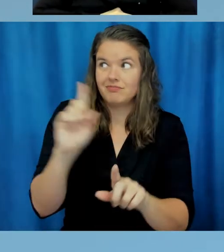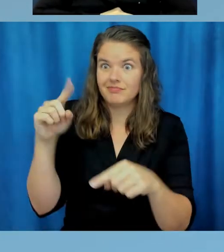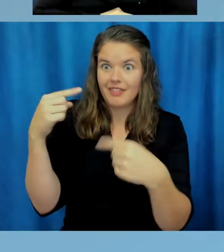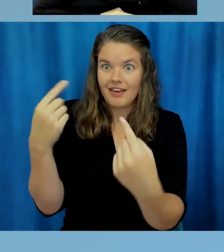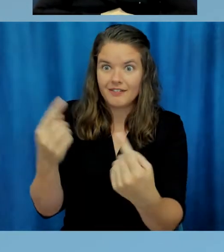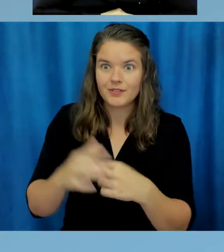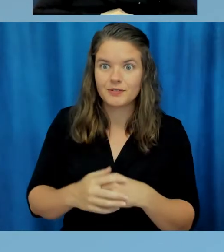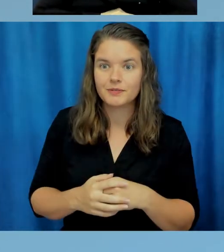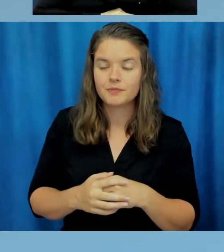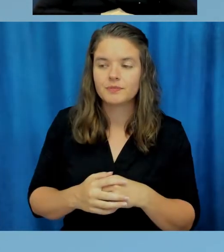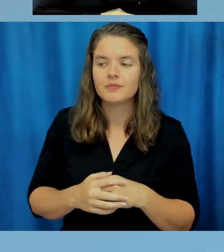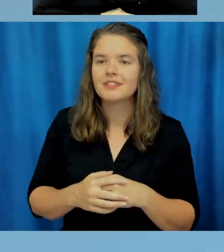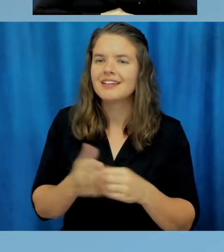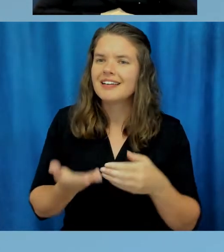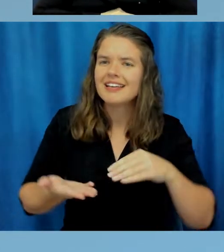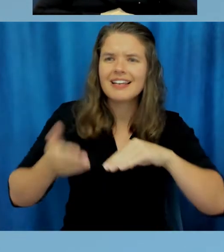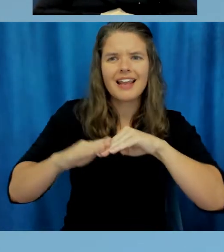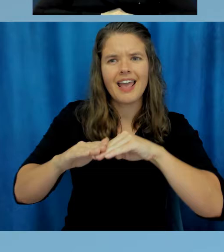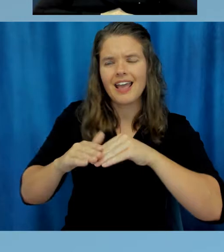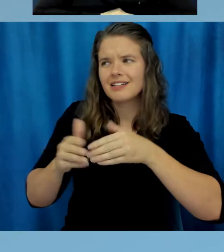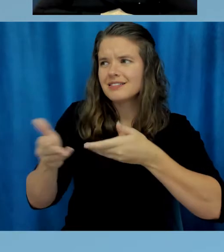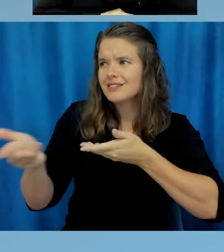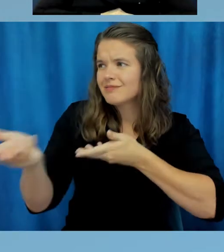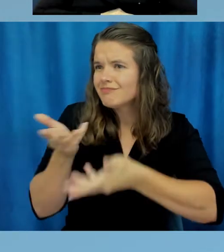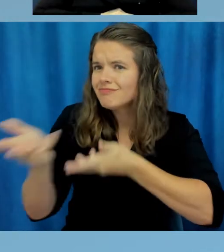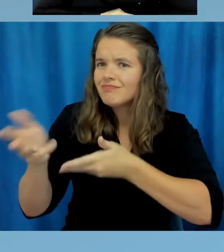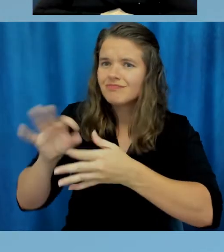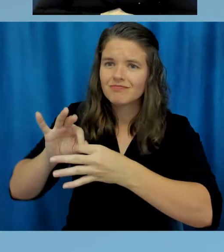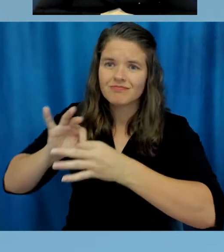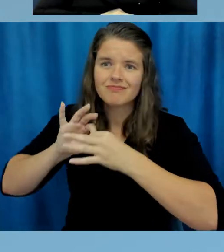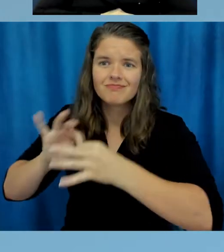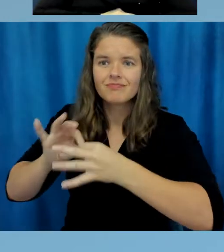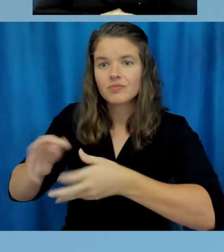And while enhancing rapport and trust at the same time.